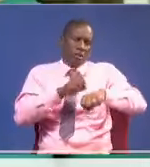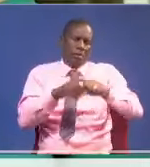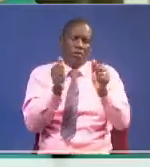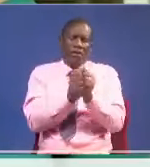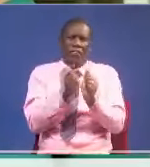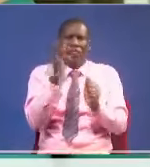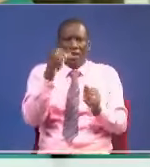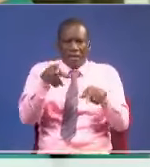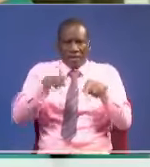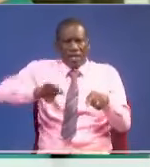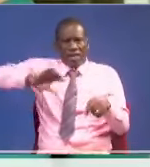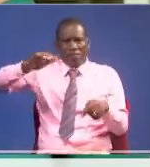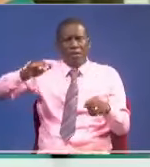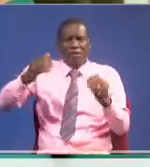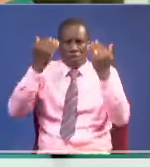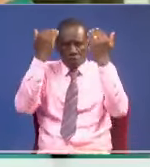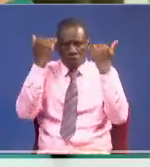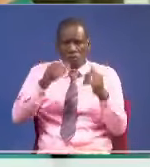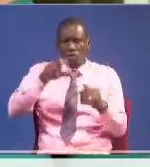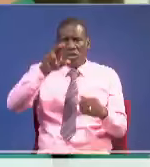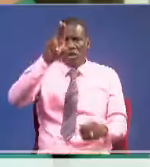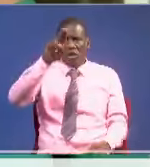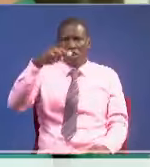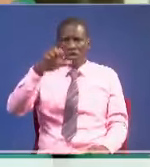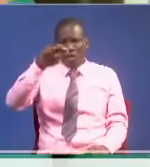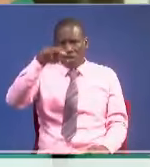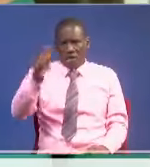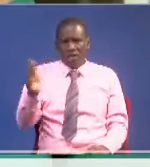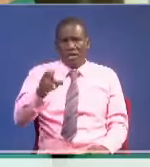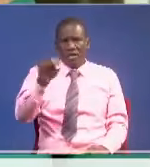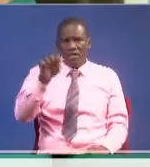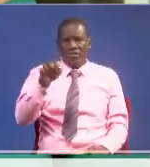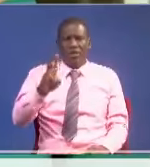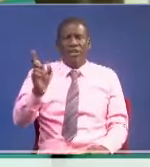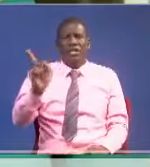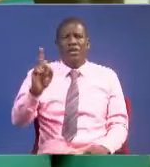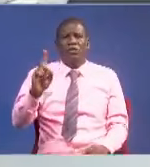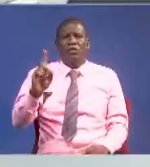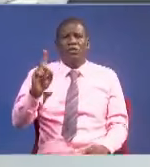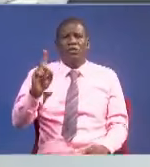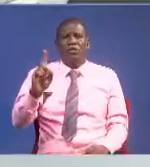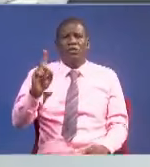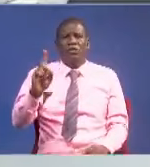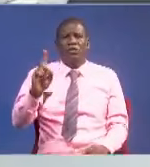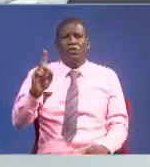10:30 a.m. here at the Milimani Law Courts. Ngena Kirori, NTV, Nairobi.